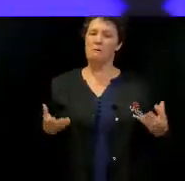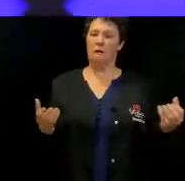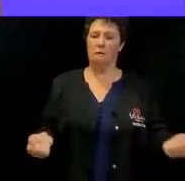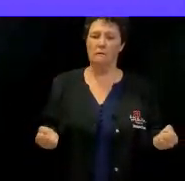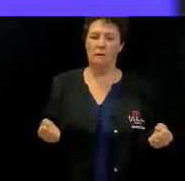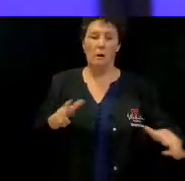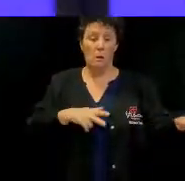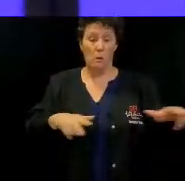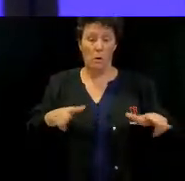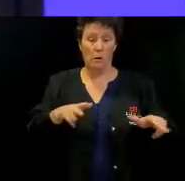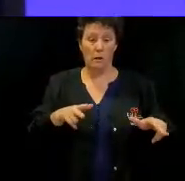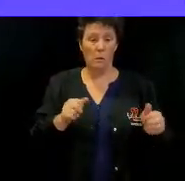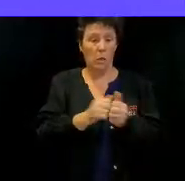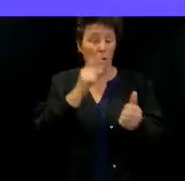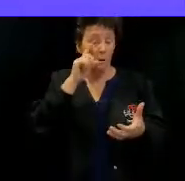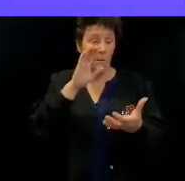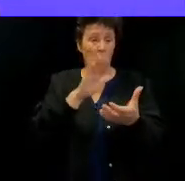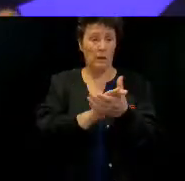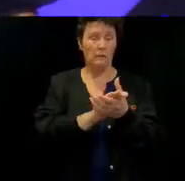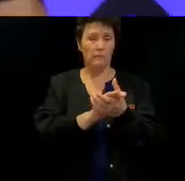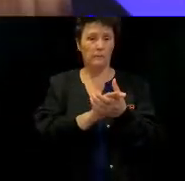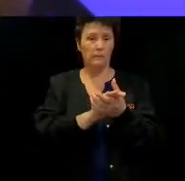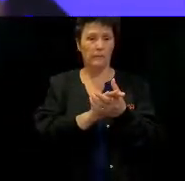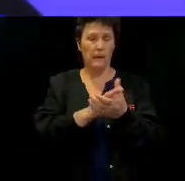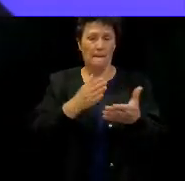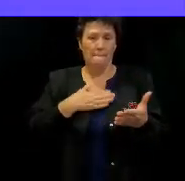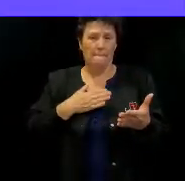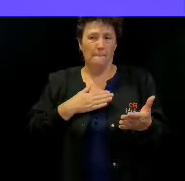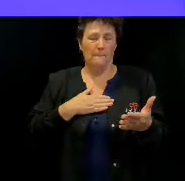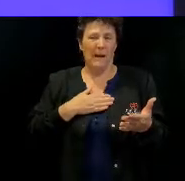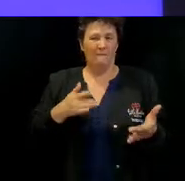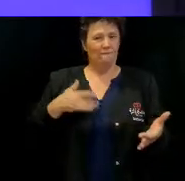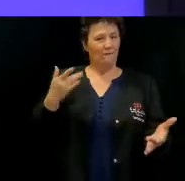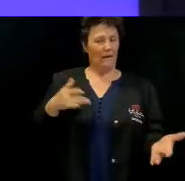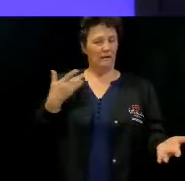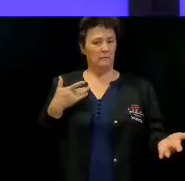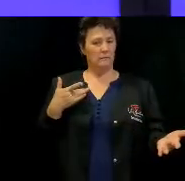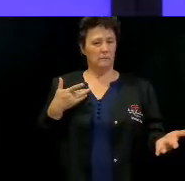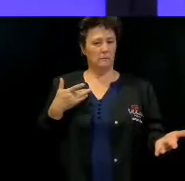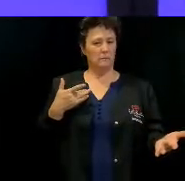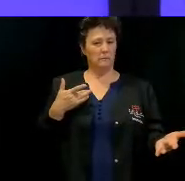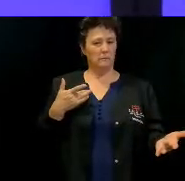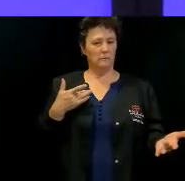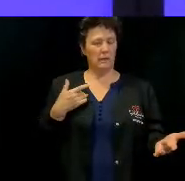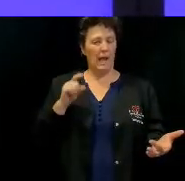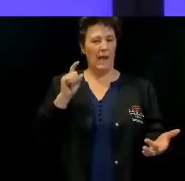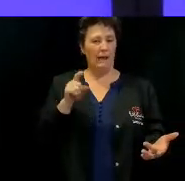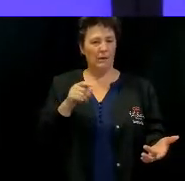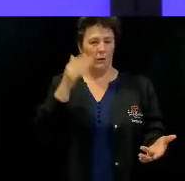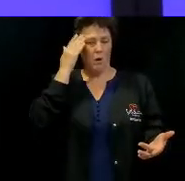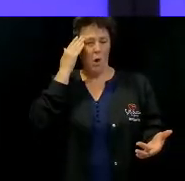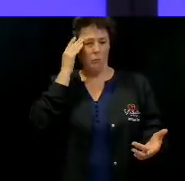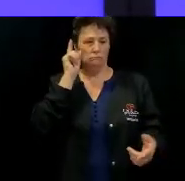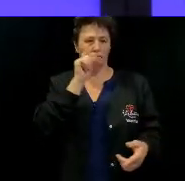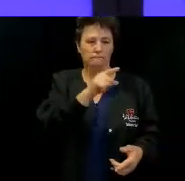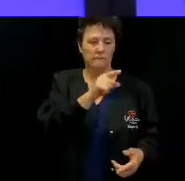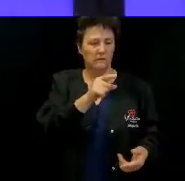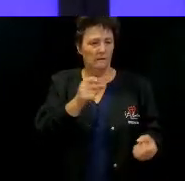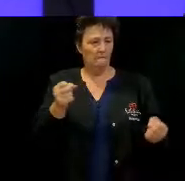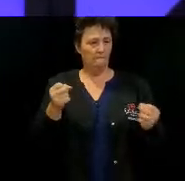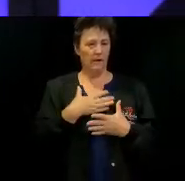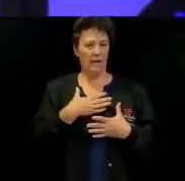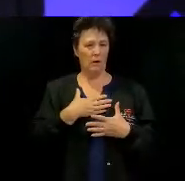walking by our beliefs, walking by our persuasion, we're going to have to deal with fear. And fear